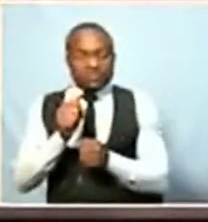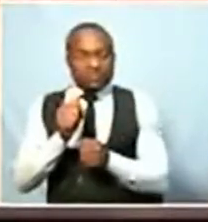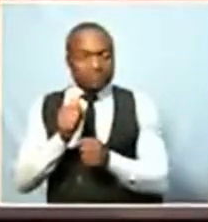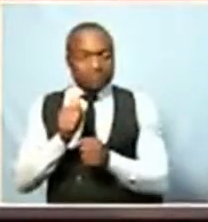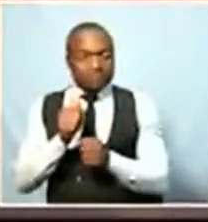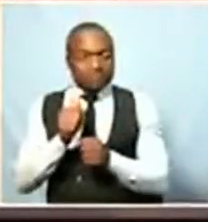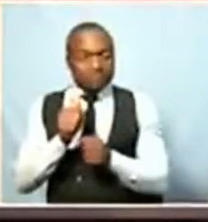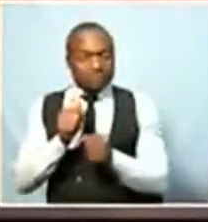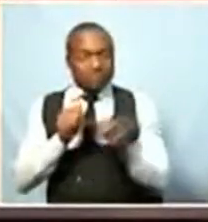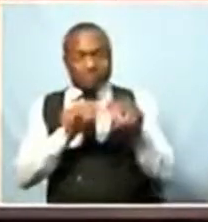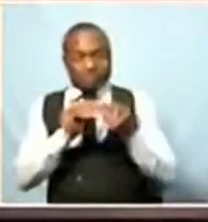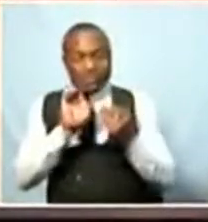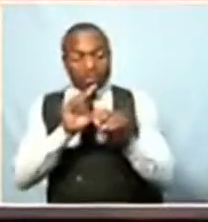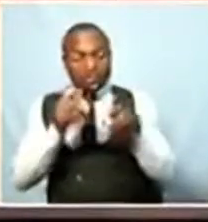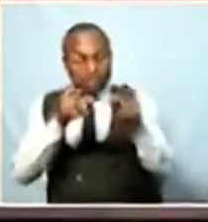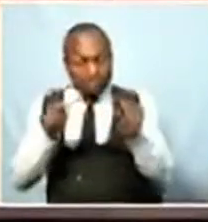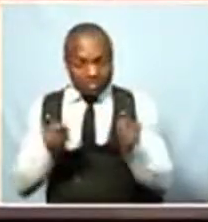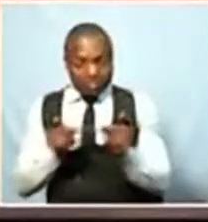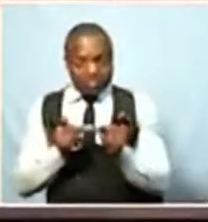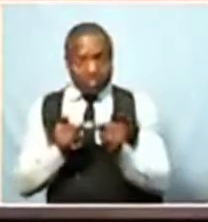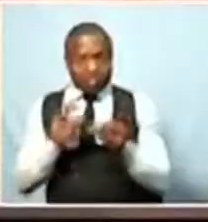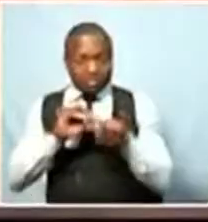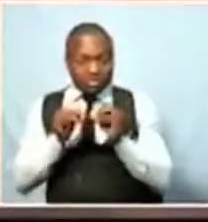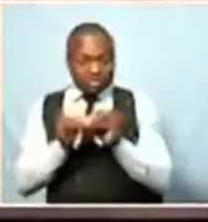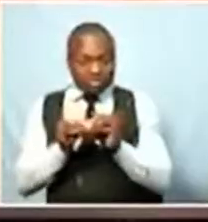position on ceilings?